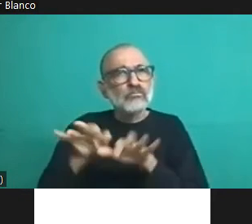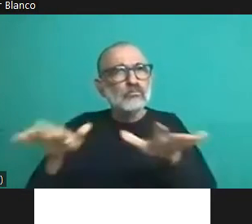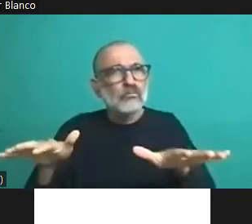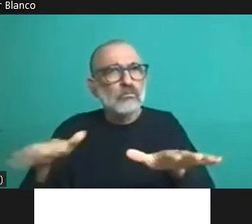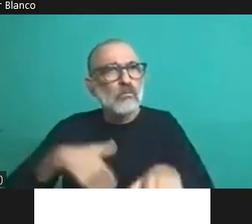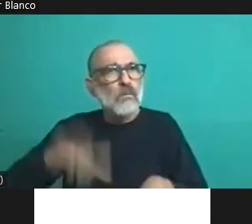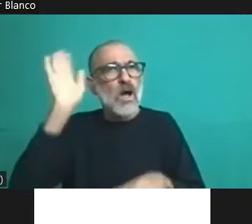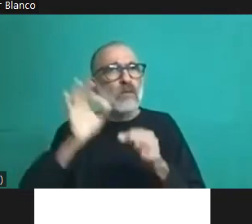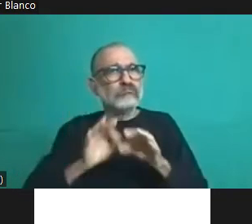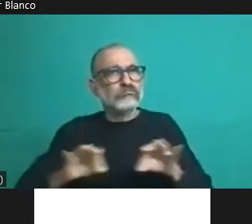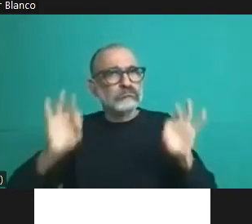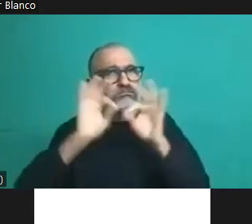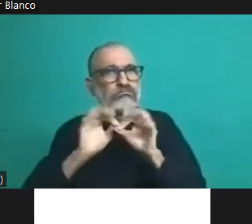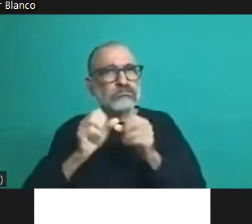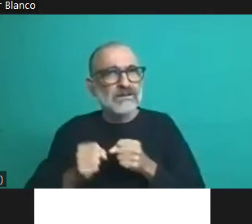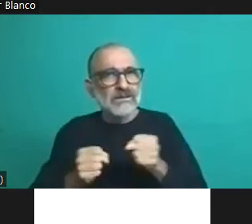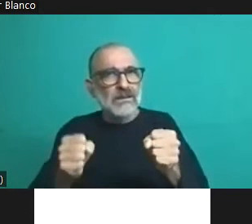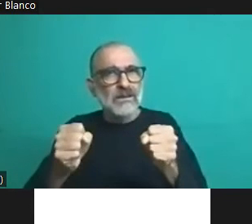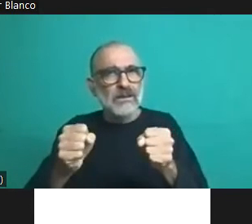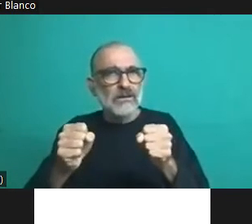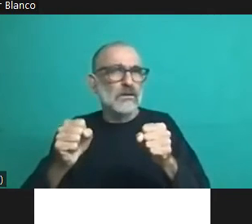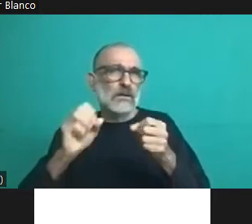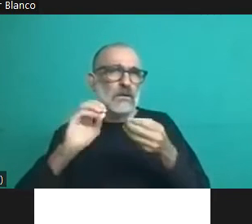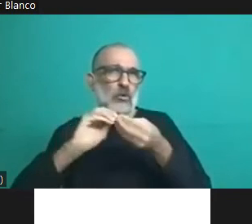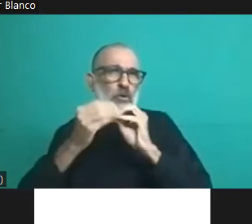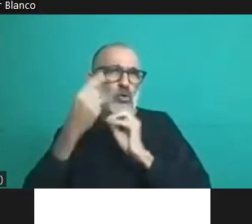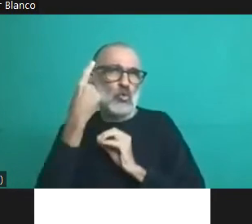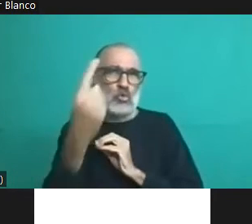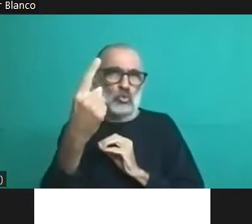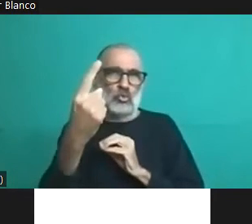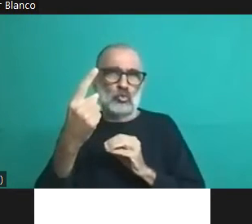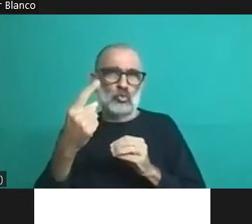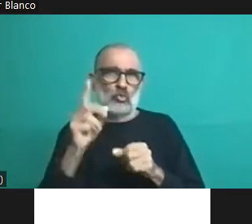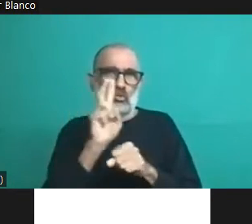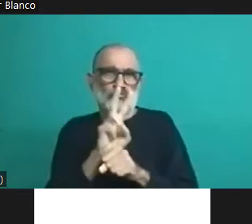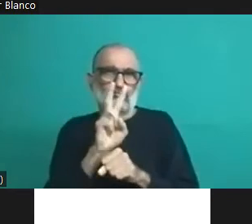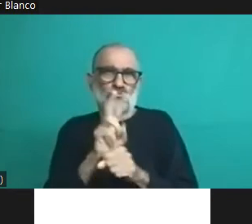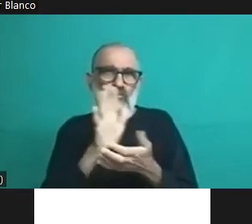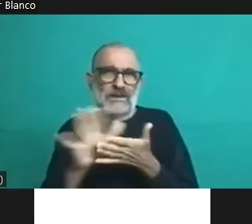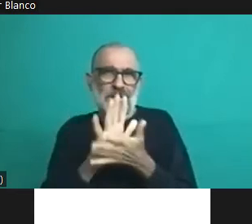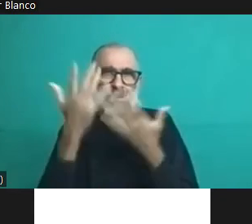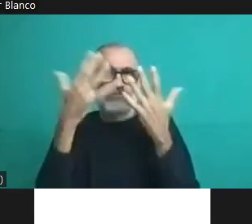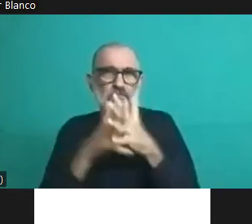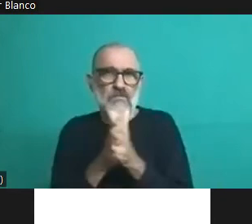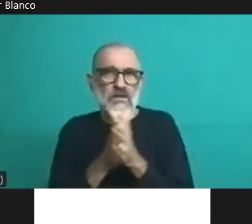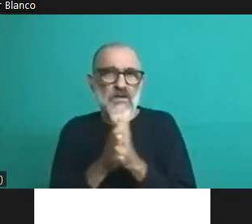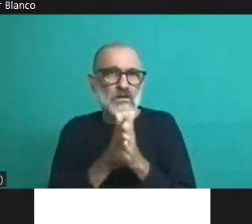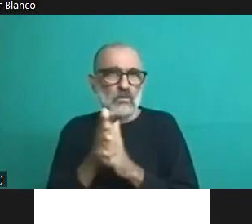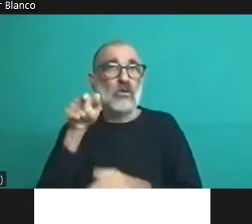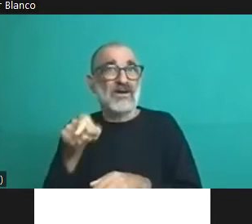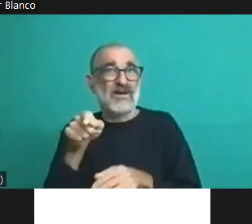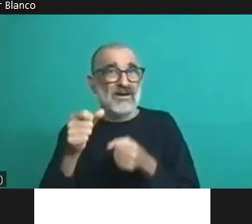minimize everything. It helps us reduce infections and the causes of infections that is not